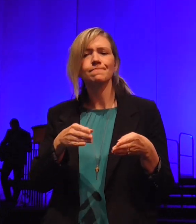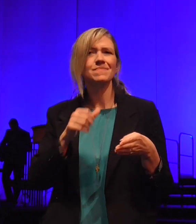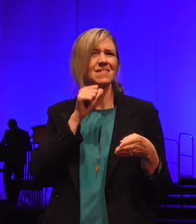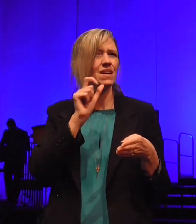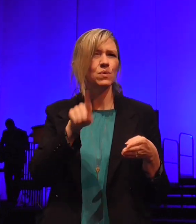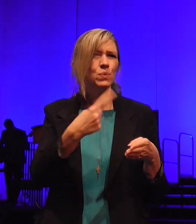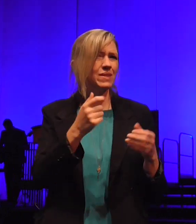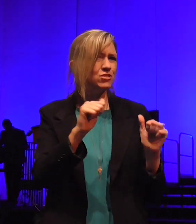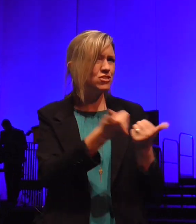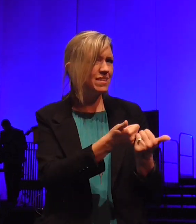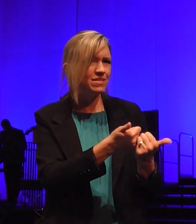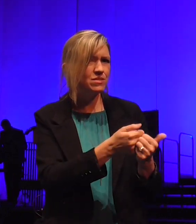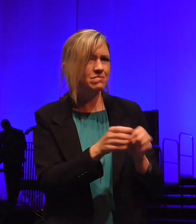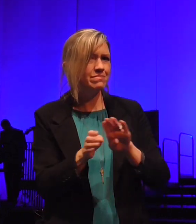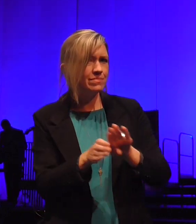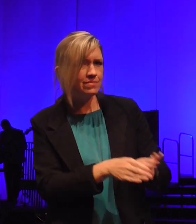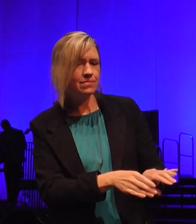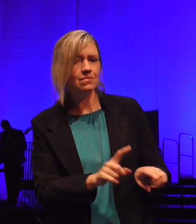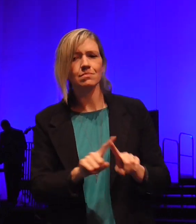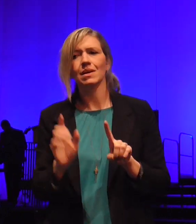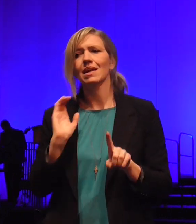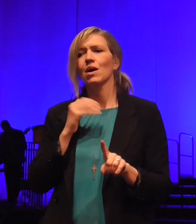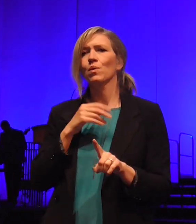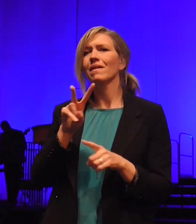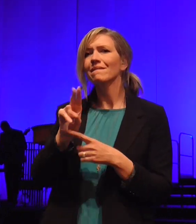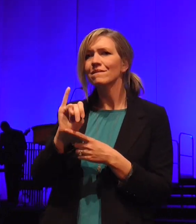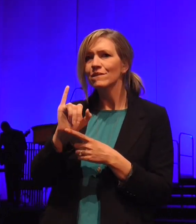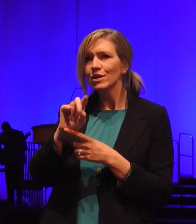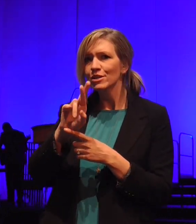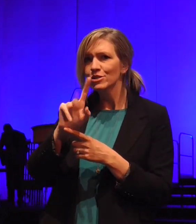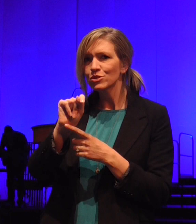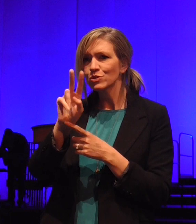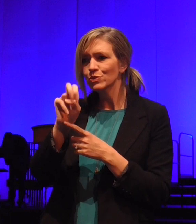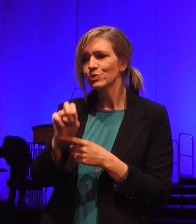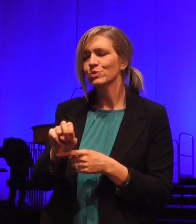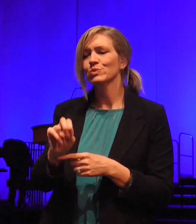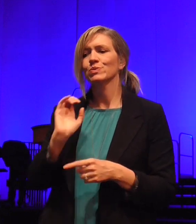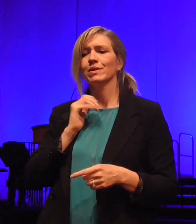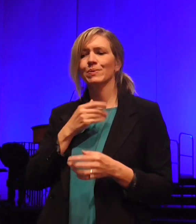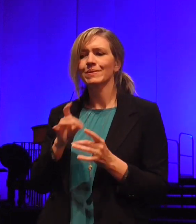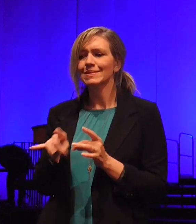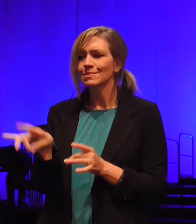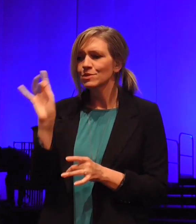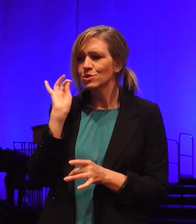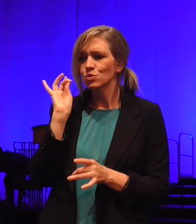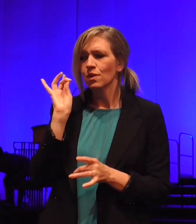on our challenges, but on our virtue, our spiritual